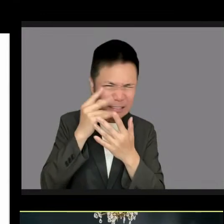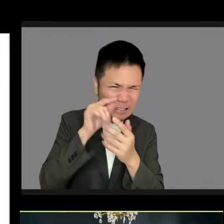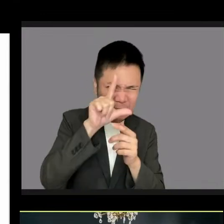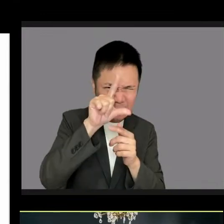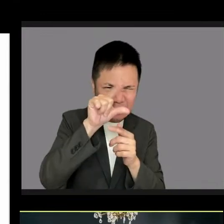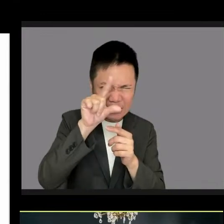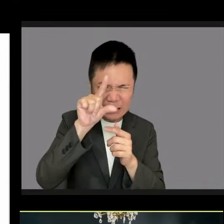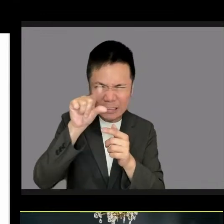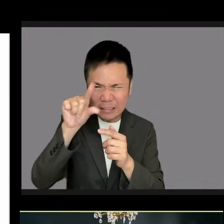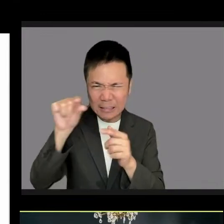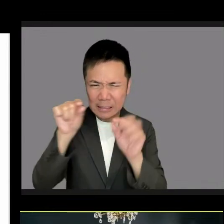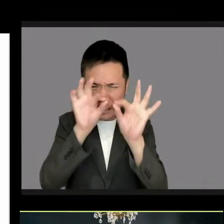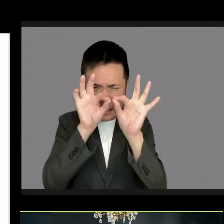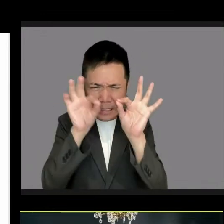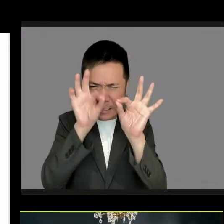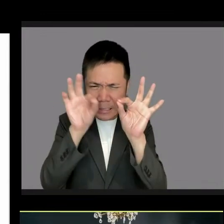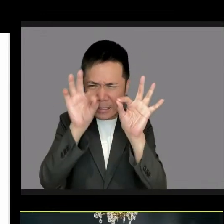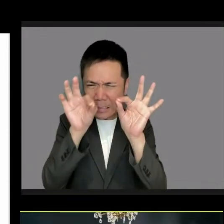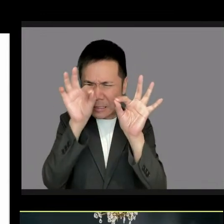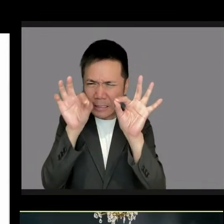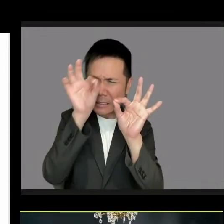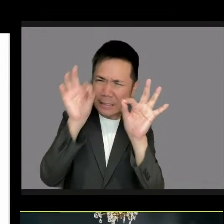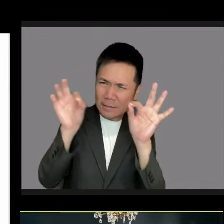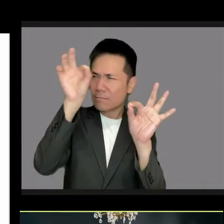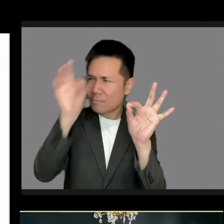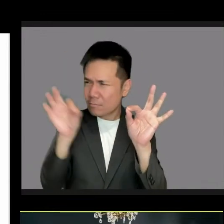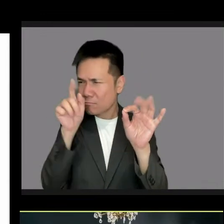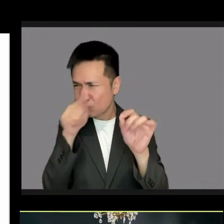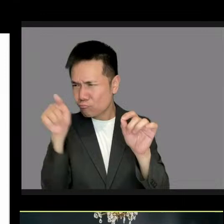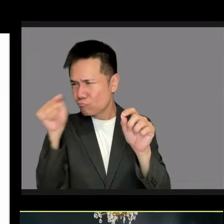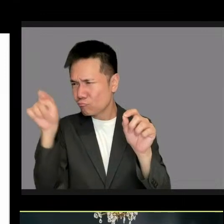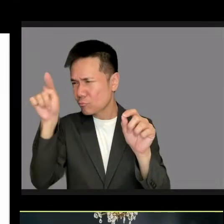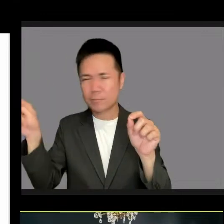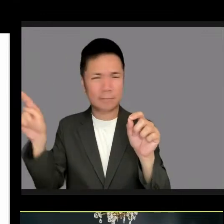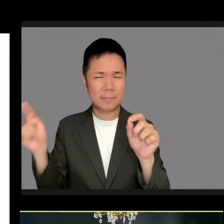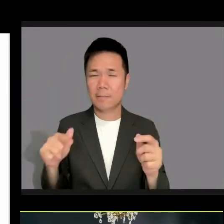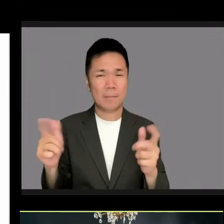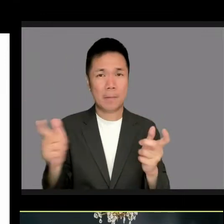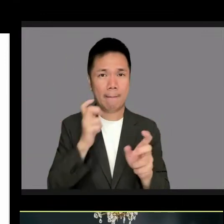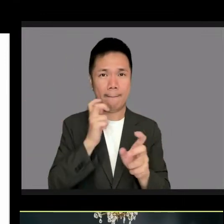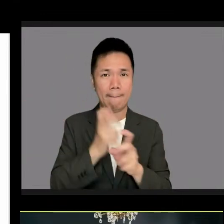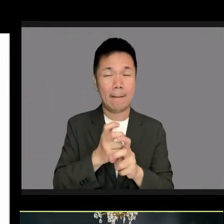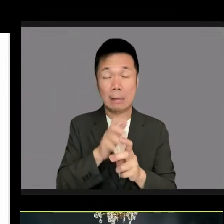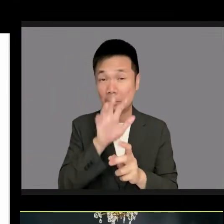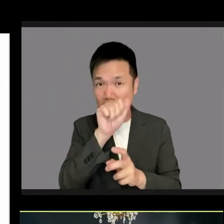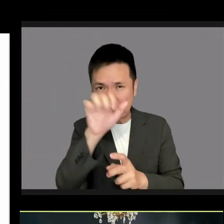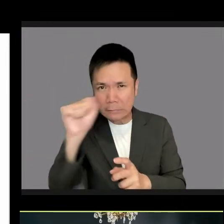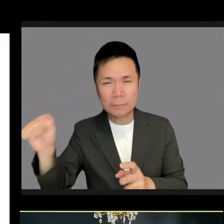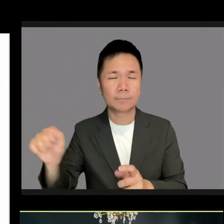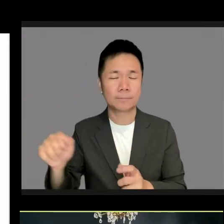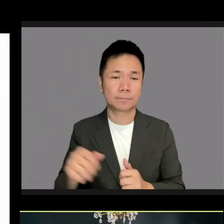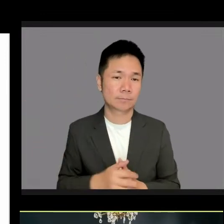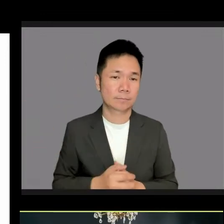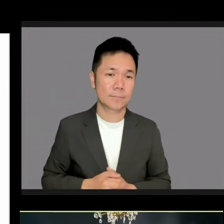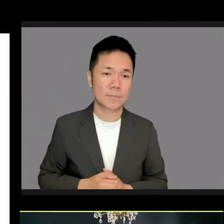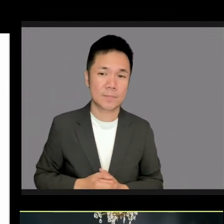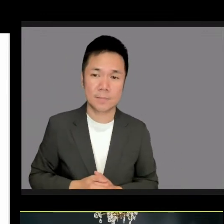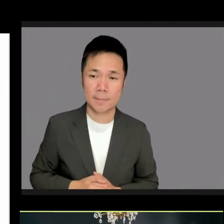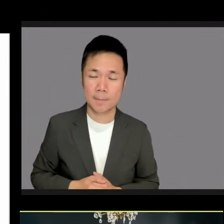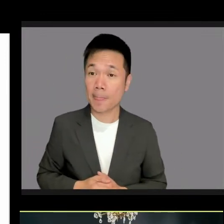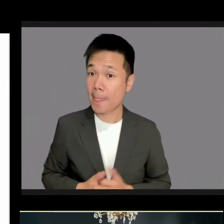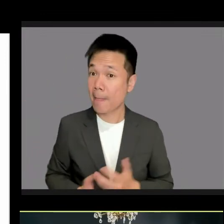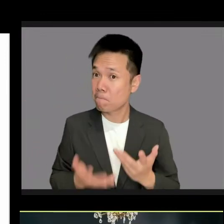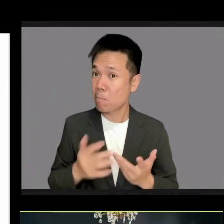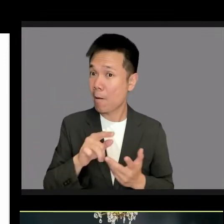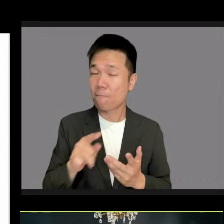distinguishing, especially if the fonts are really fancy or something different that you're not usually seeing, when you're on a